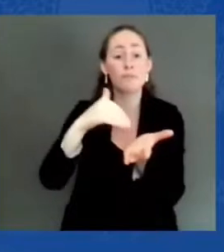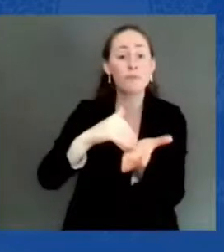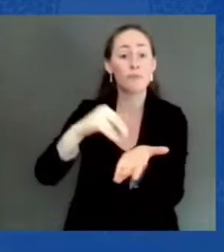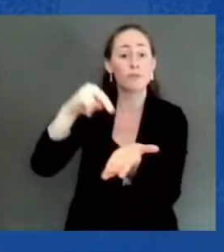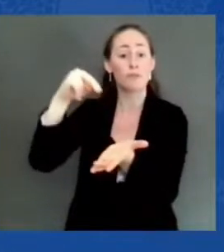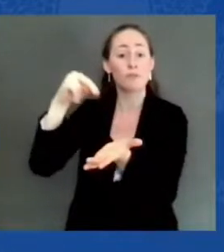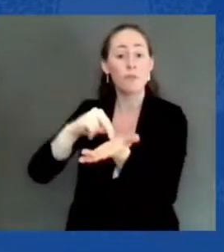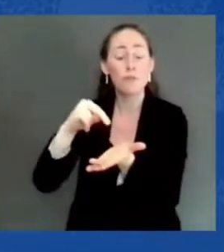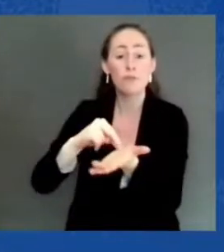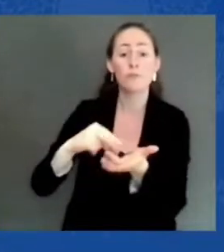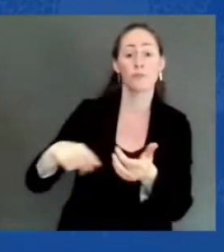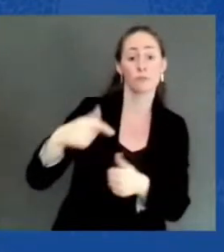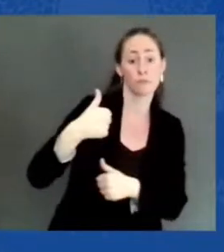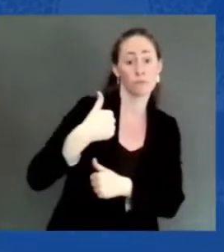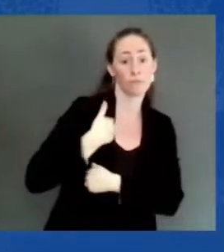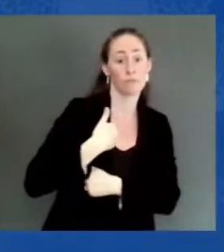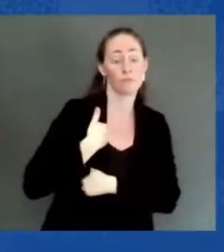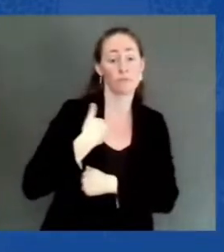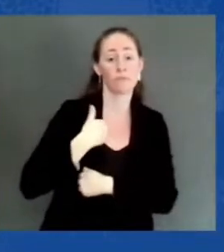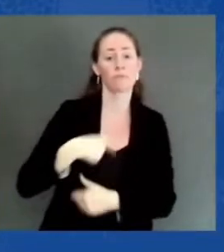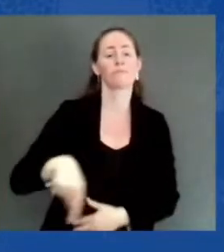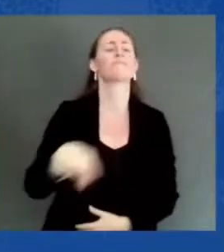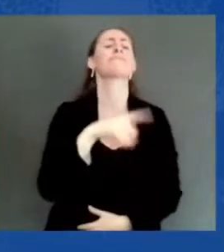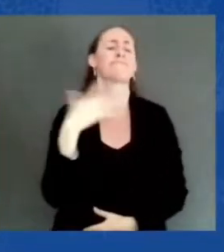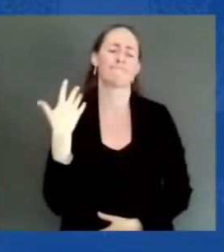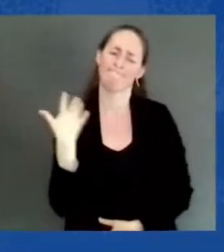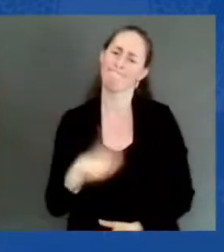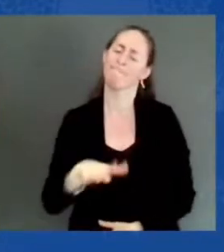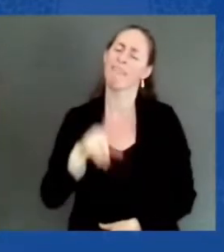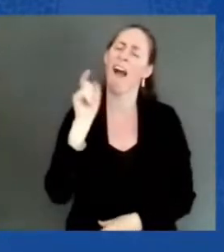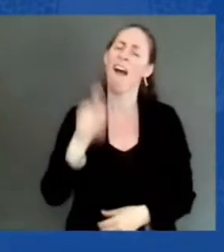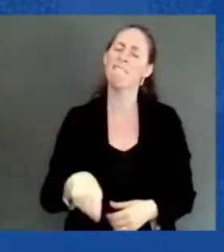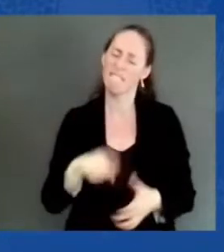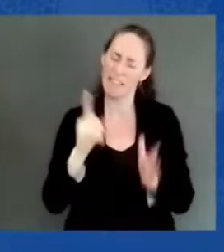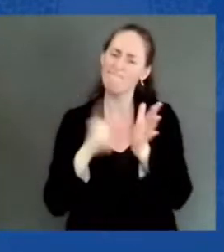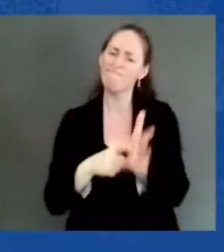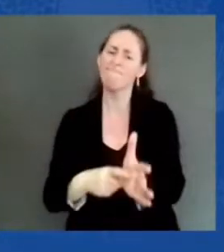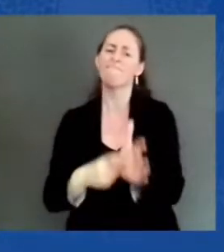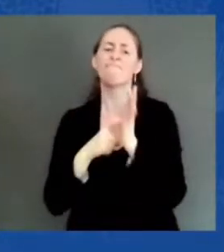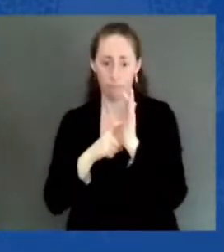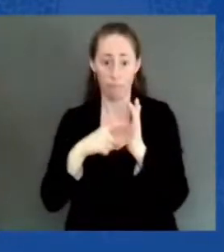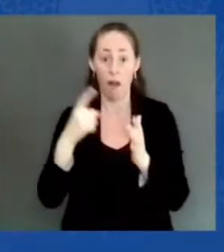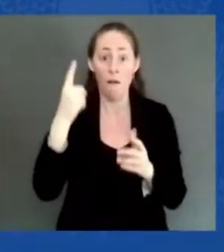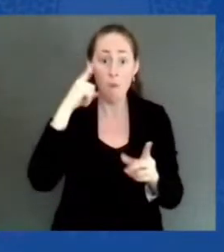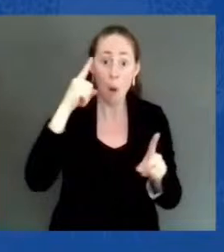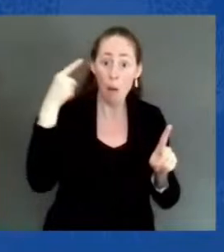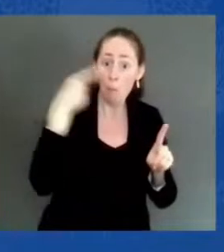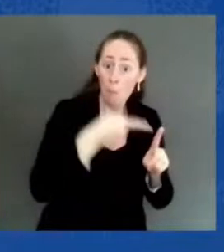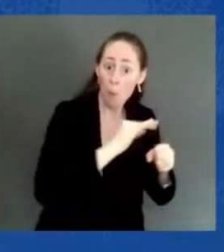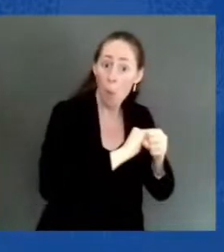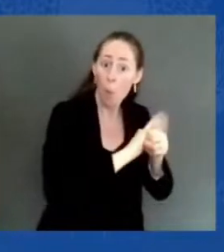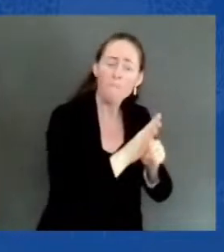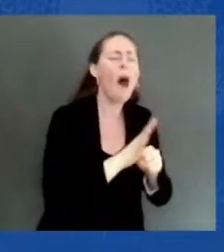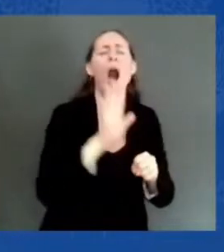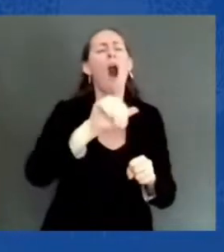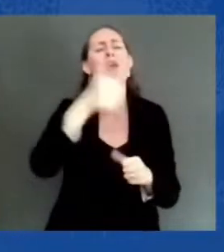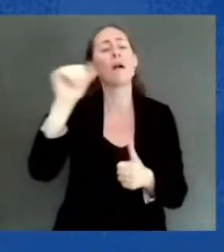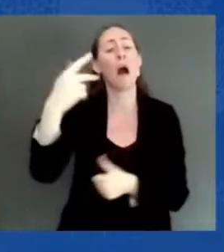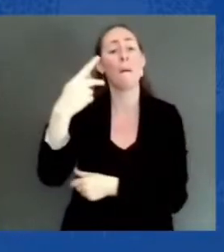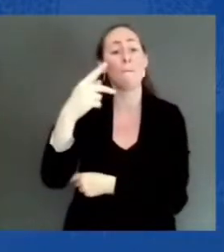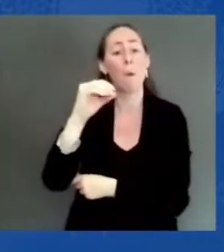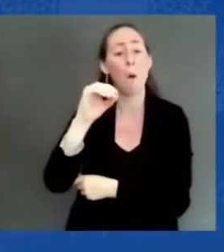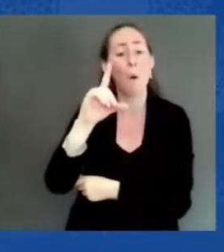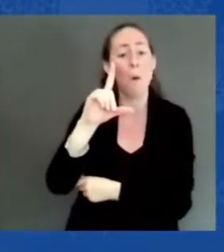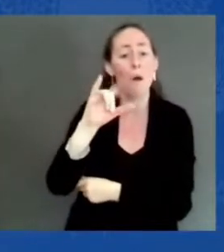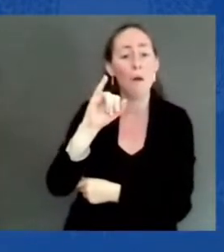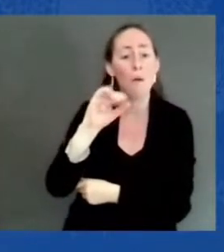vaccines to prevent everything from polio to smallpox to measles to mumps to rubella. In fact, the reason most people